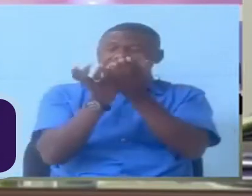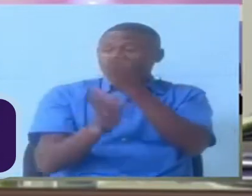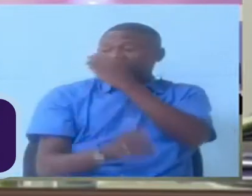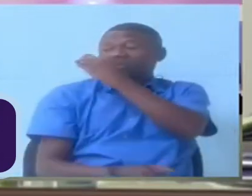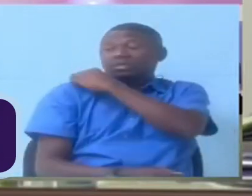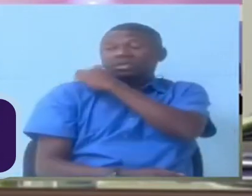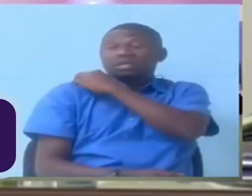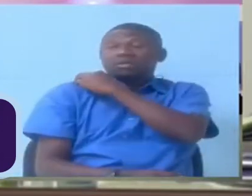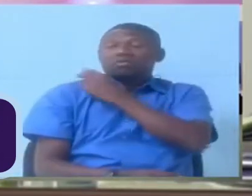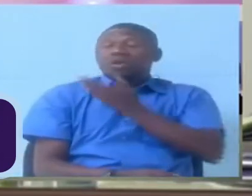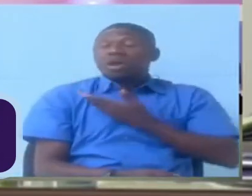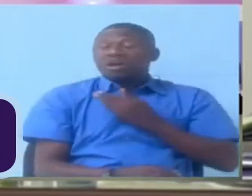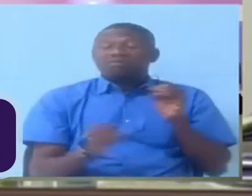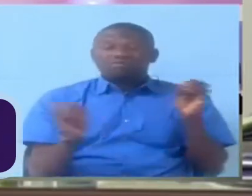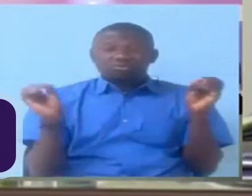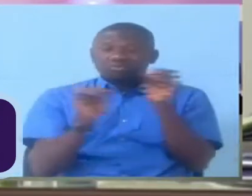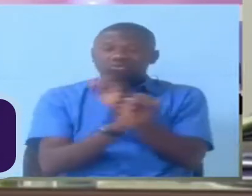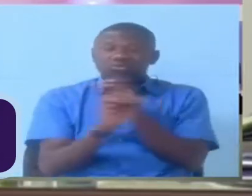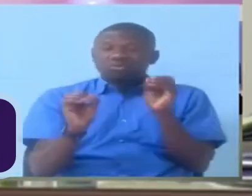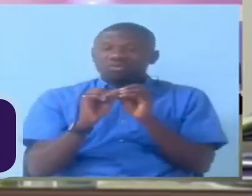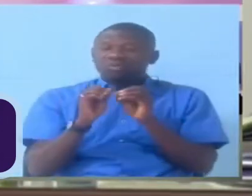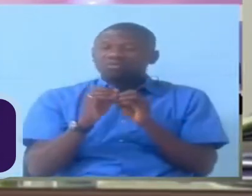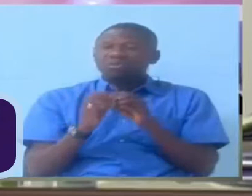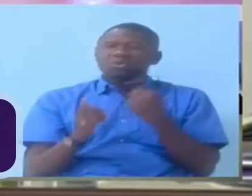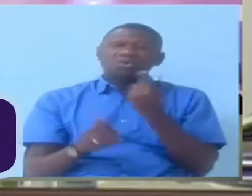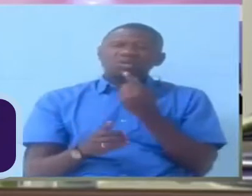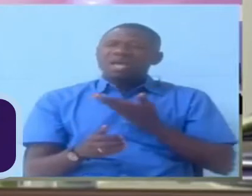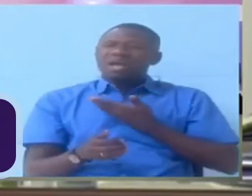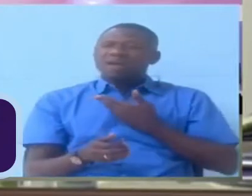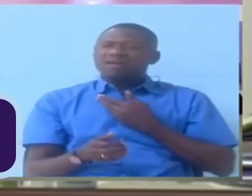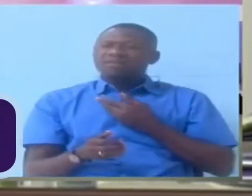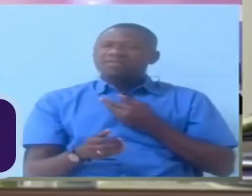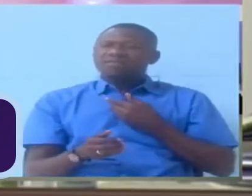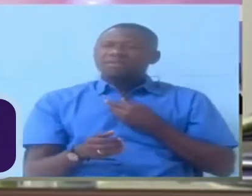That's the fact. And